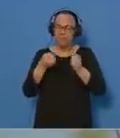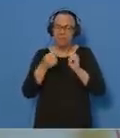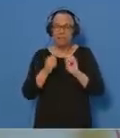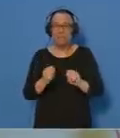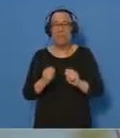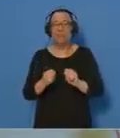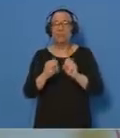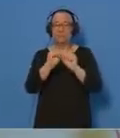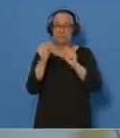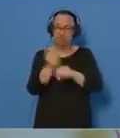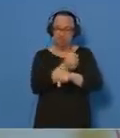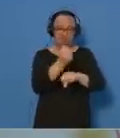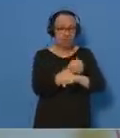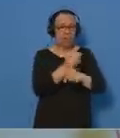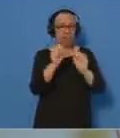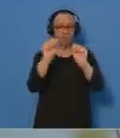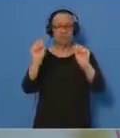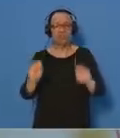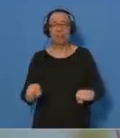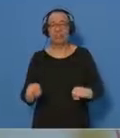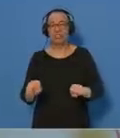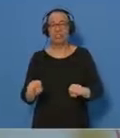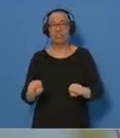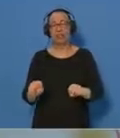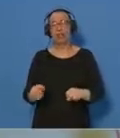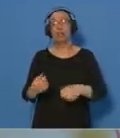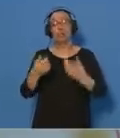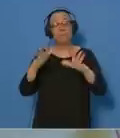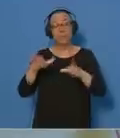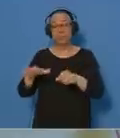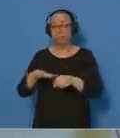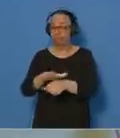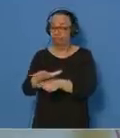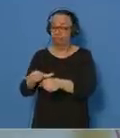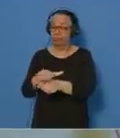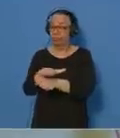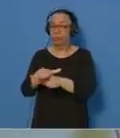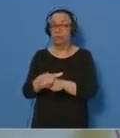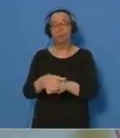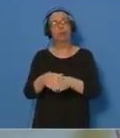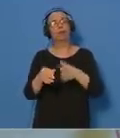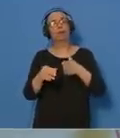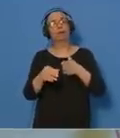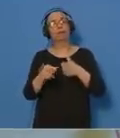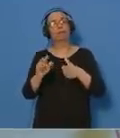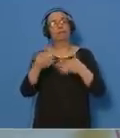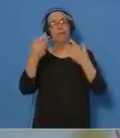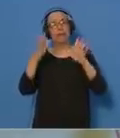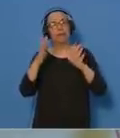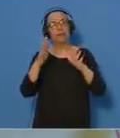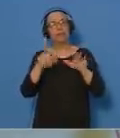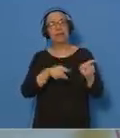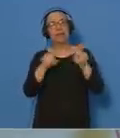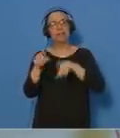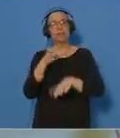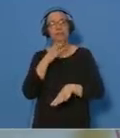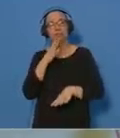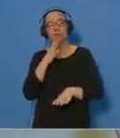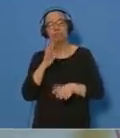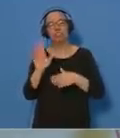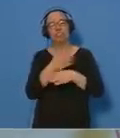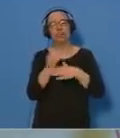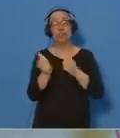will actually be able to complete the local modeling is being finalized as we speak, and that will be shared with the public. I think the